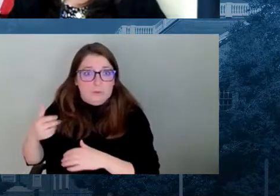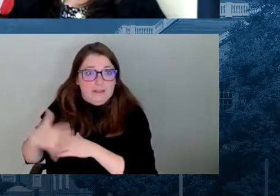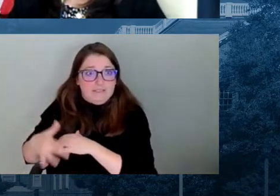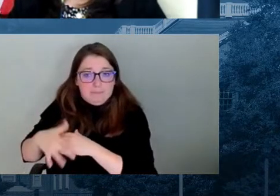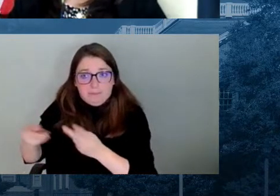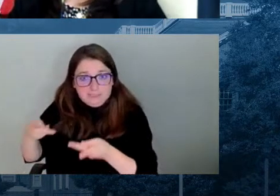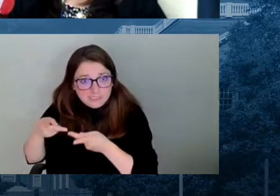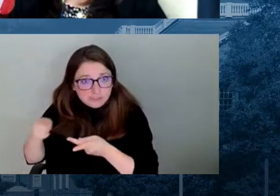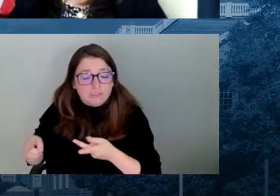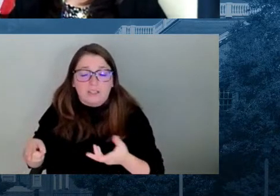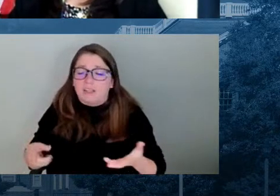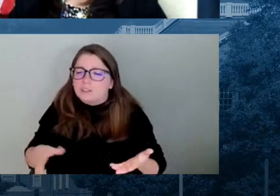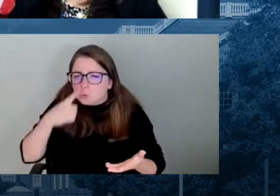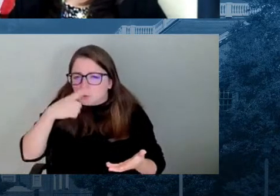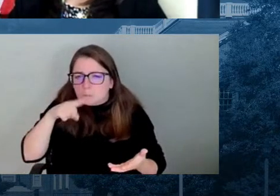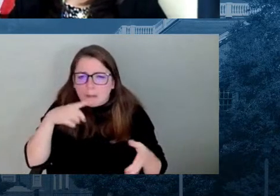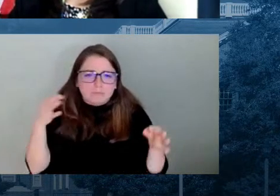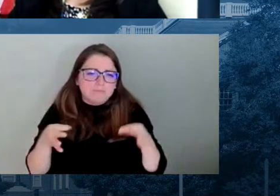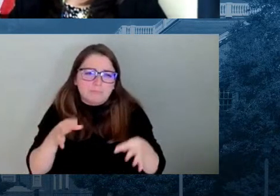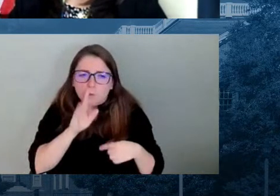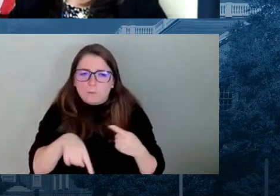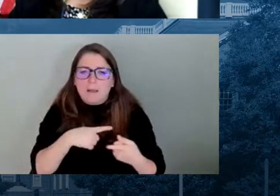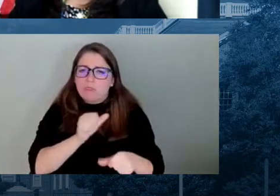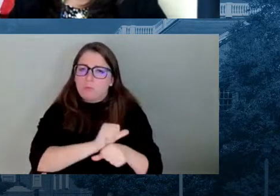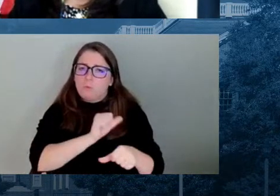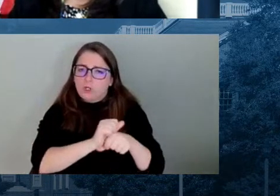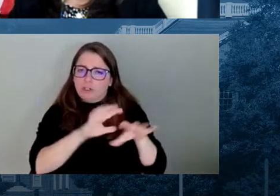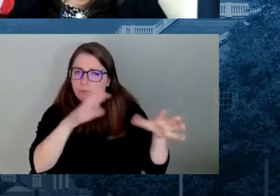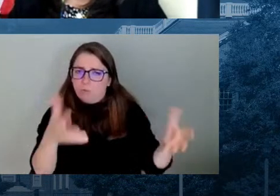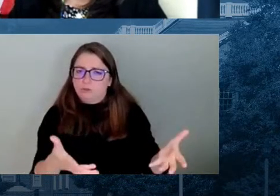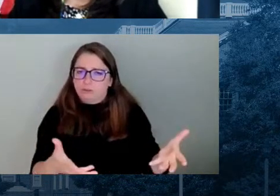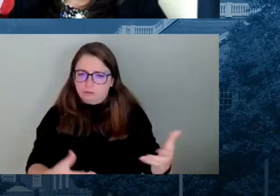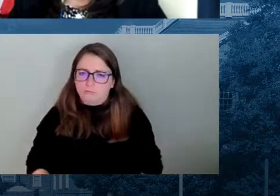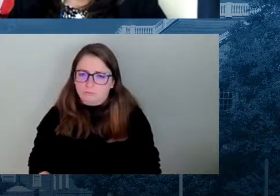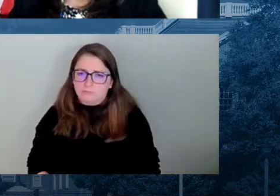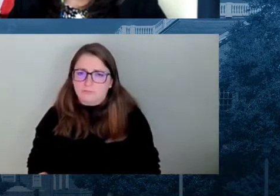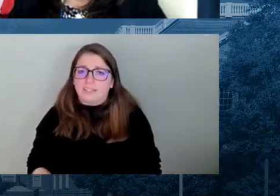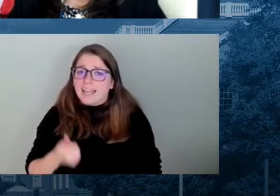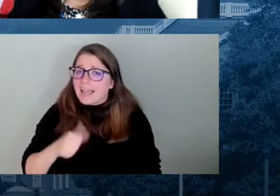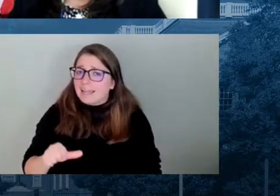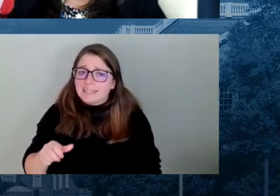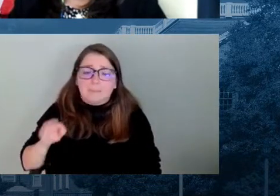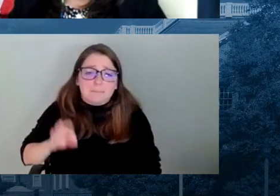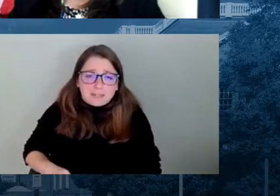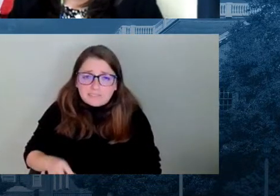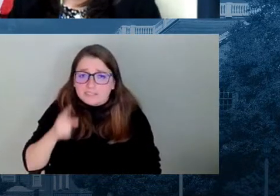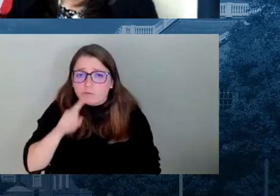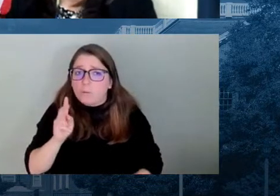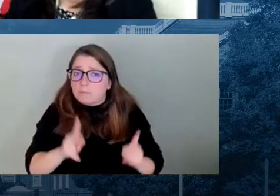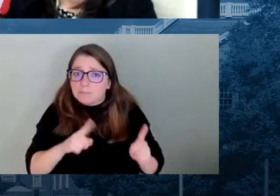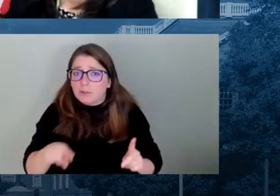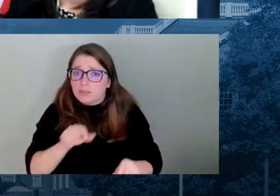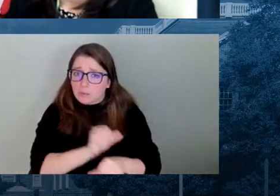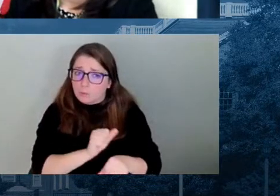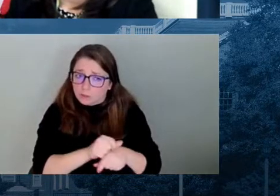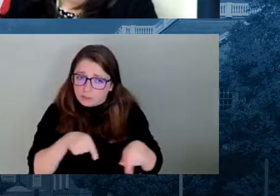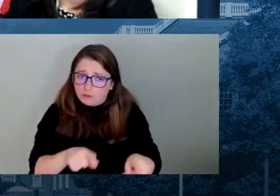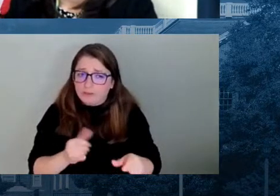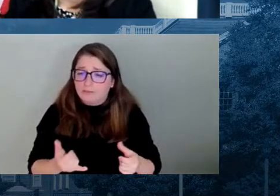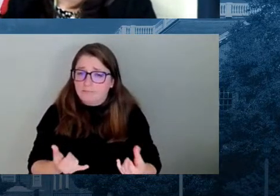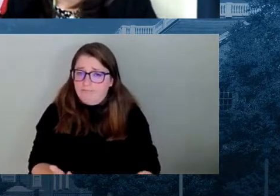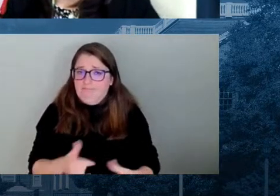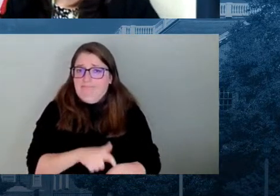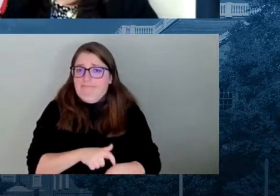looks like specifically, if there are any incentives for specifically during this time as we head into the